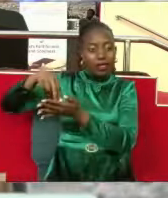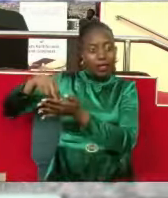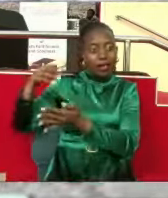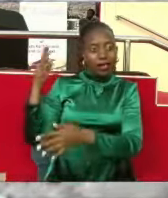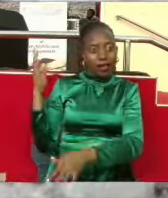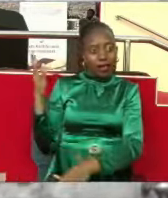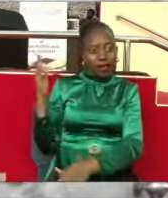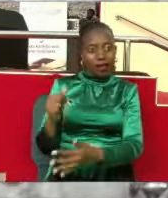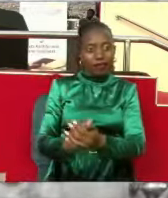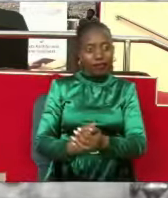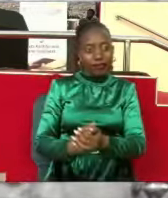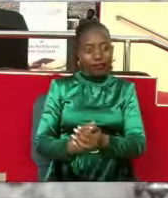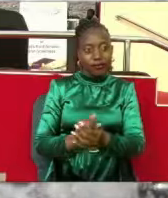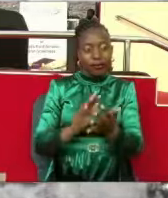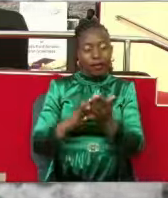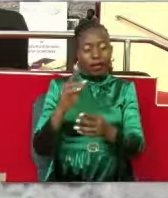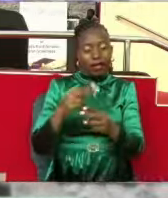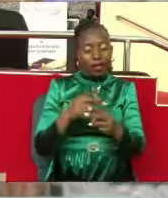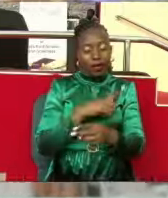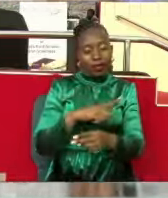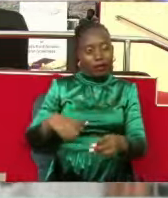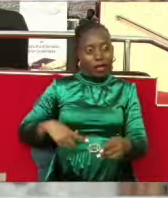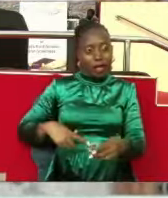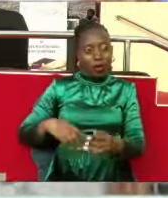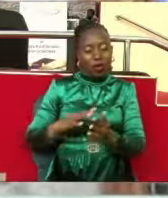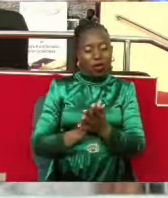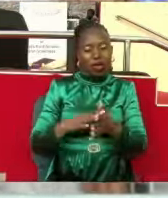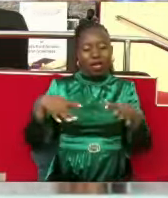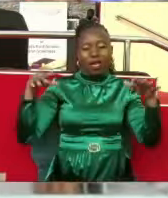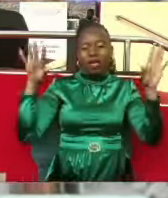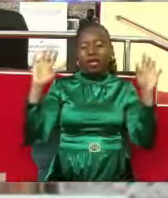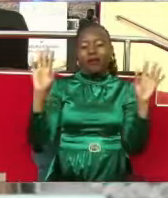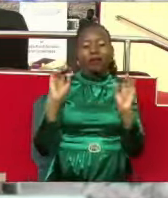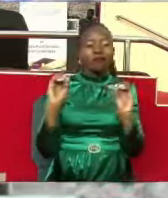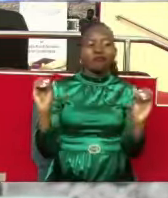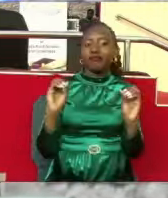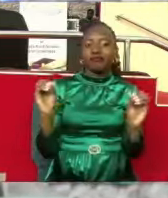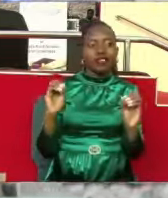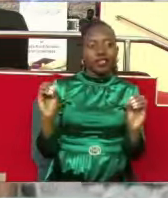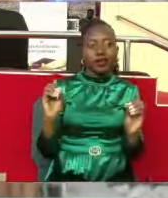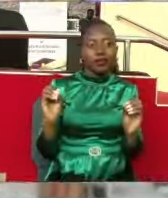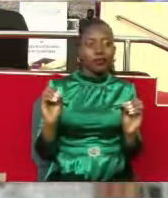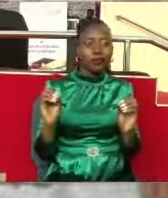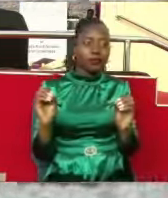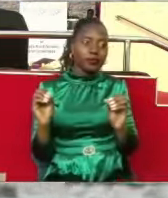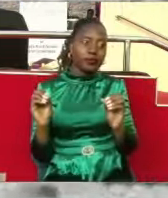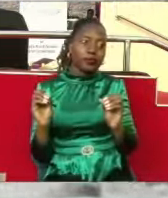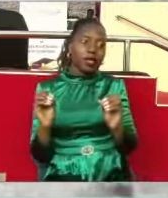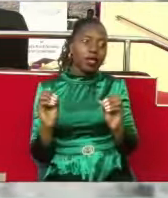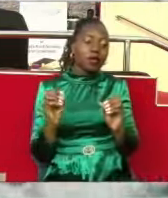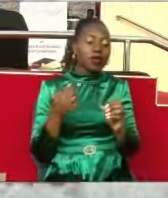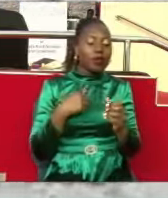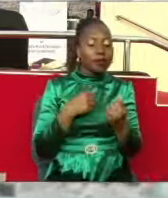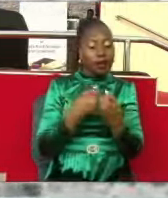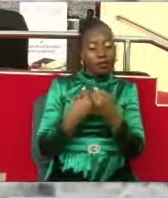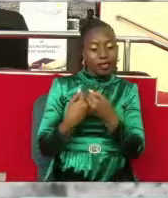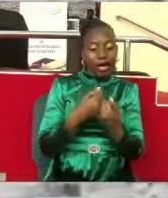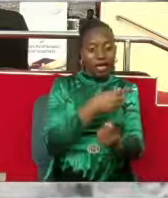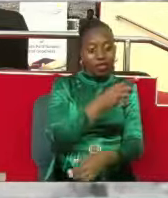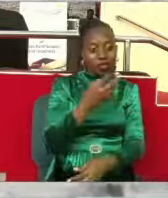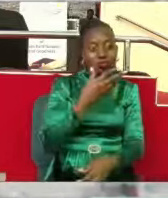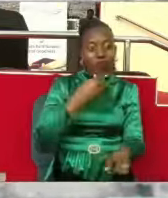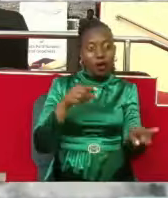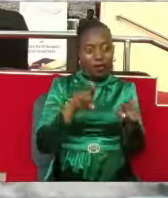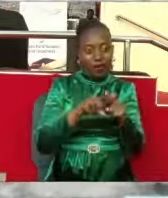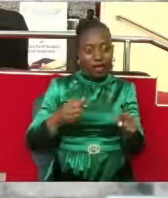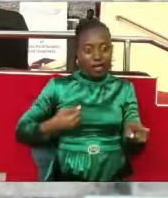Bwana asifiwe. Hawakukata tamaa. They never gave up. Hawakukata tamaa. And so I want to challenge you, my brother, na, my sister. Na kutia changamoto.